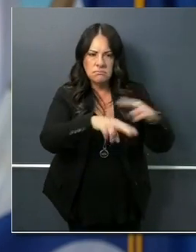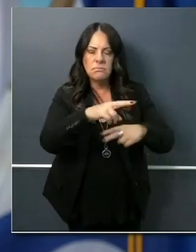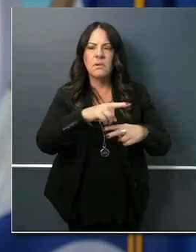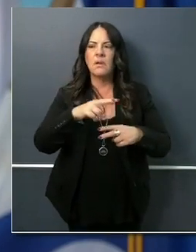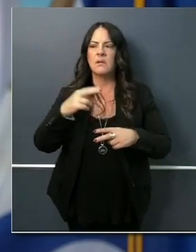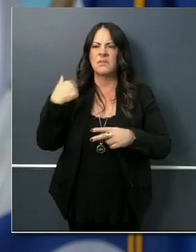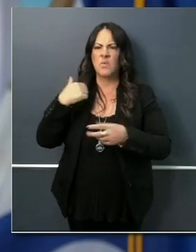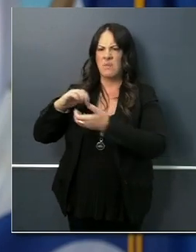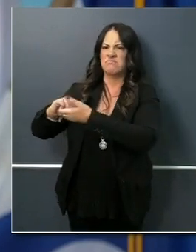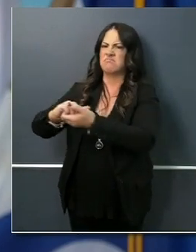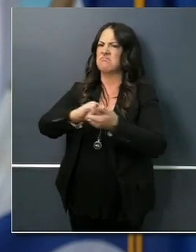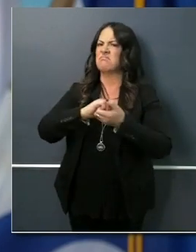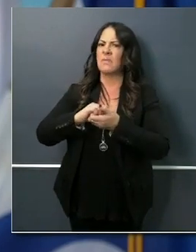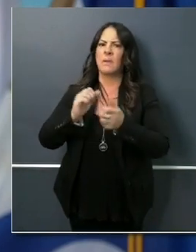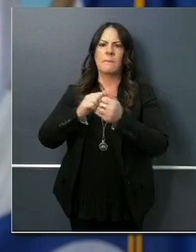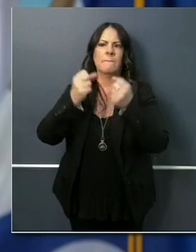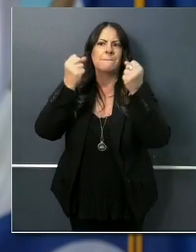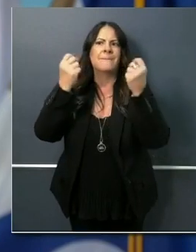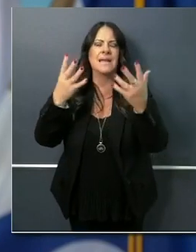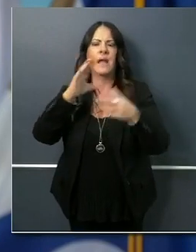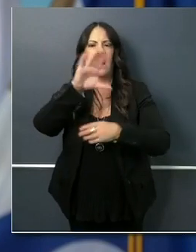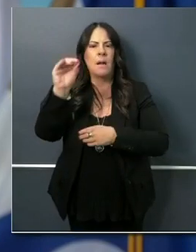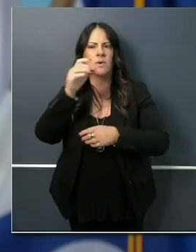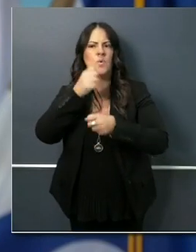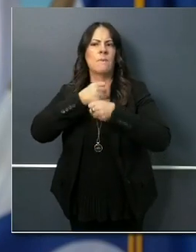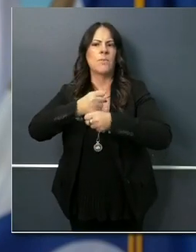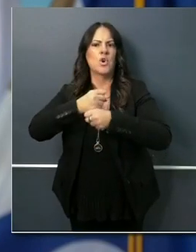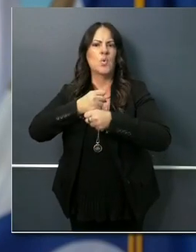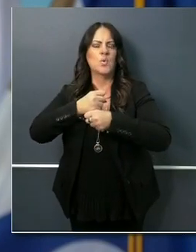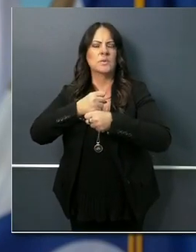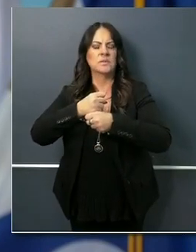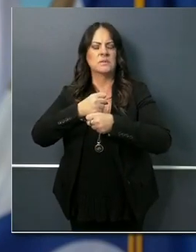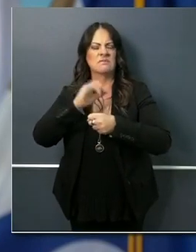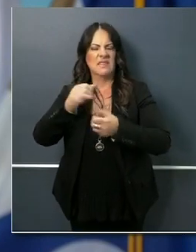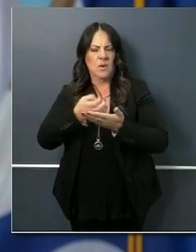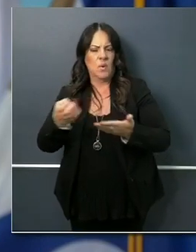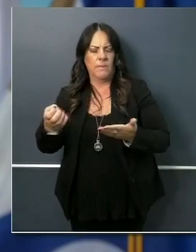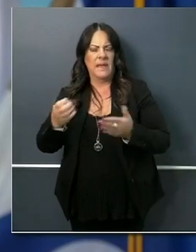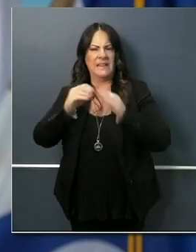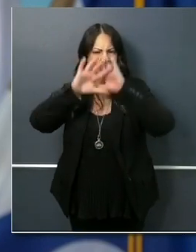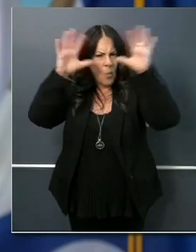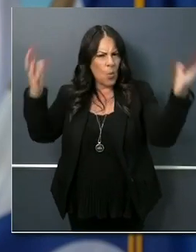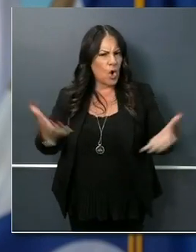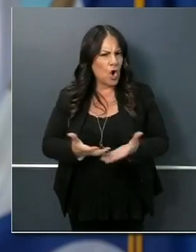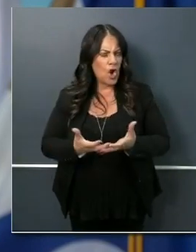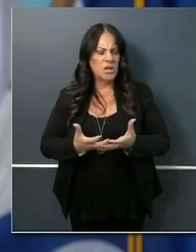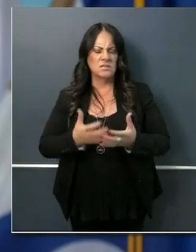the largest healthcare distributors in the world, McKesson,